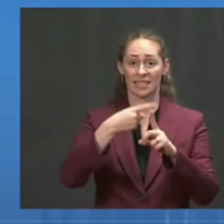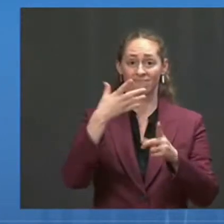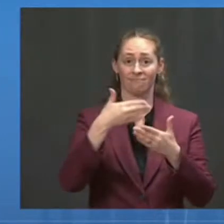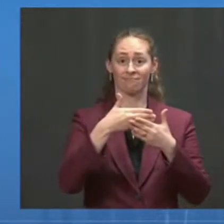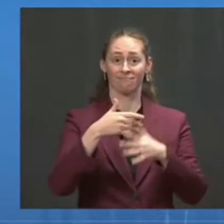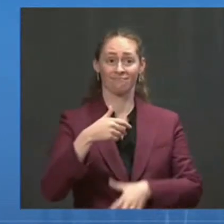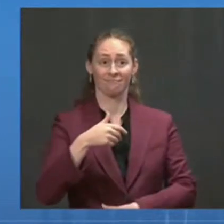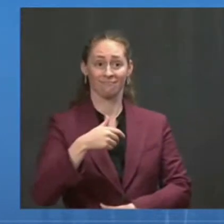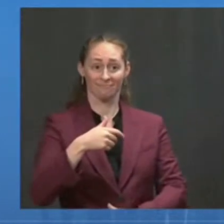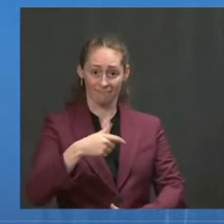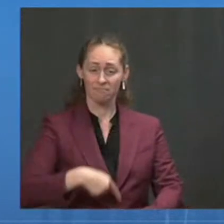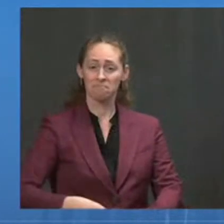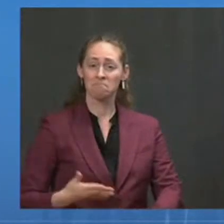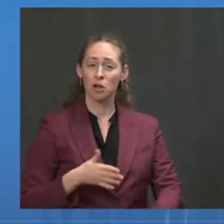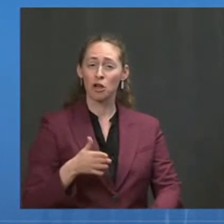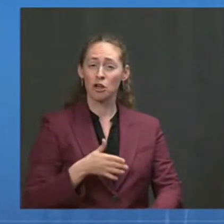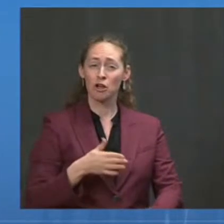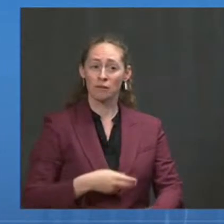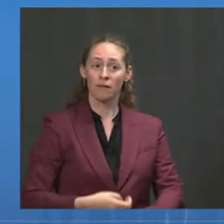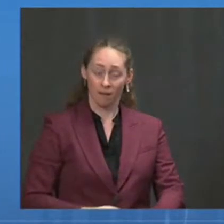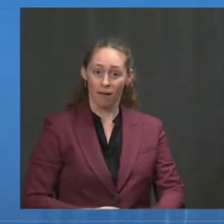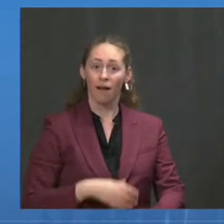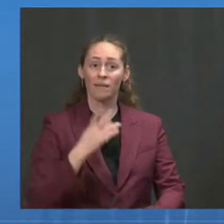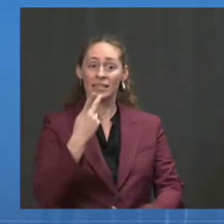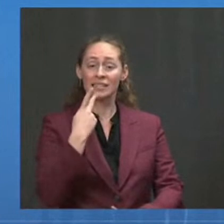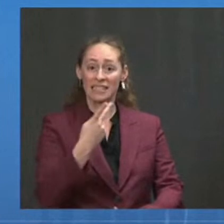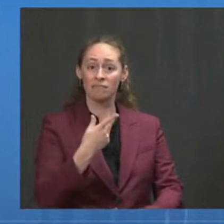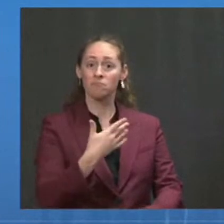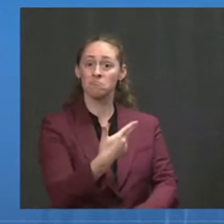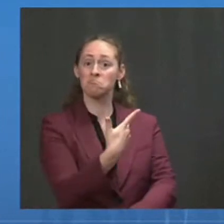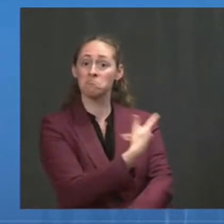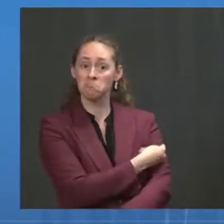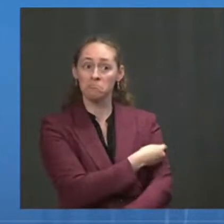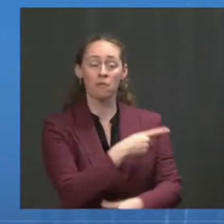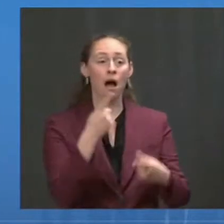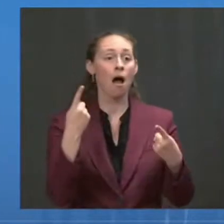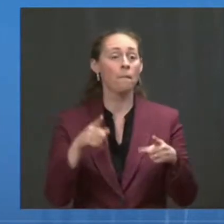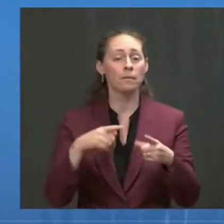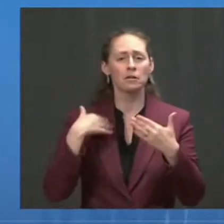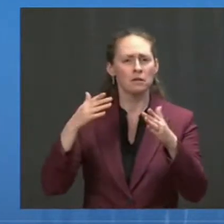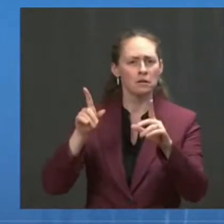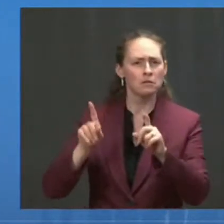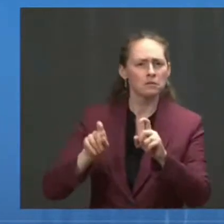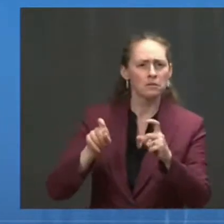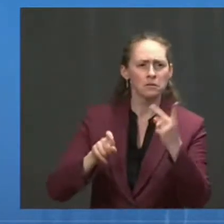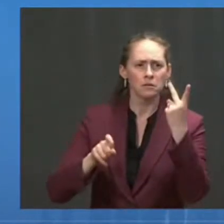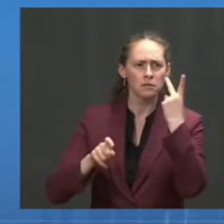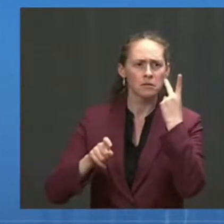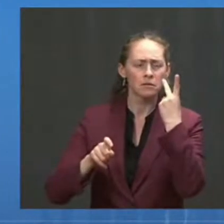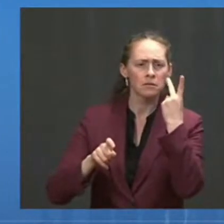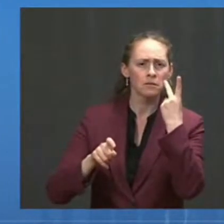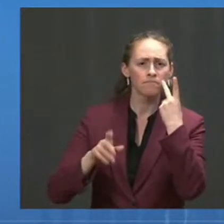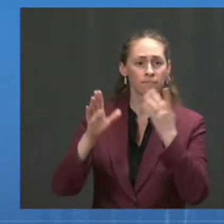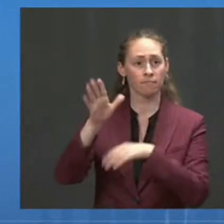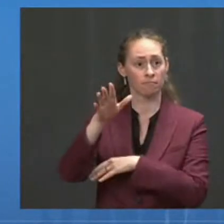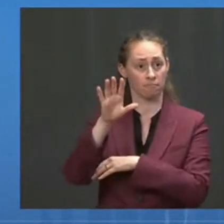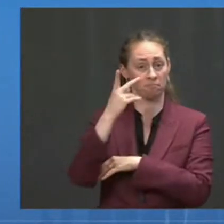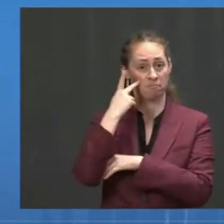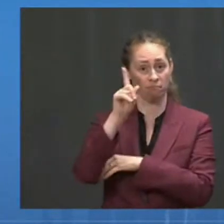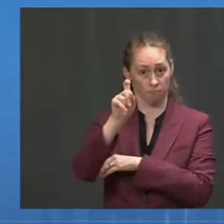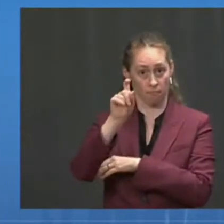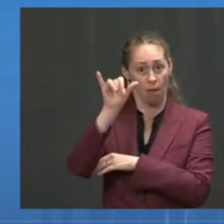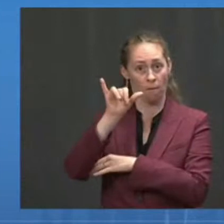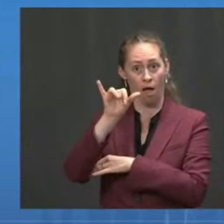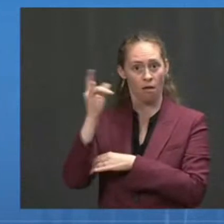which showed that it elicited durable antibody and cellular responses against Delta with minimal decreases for at